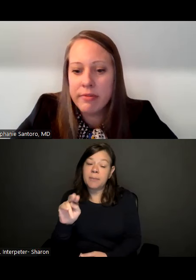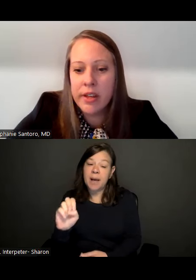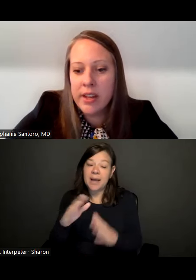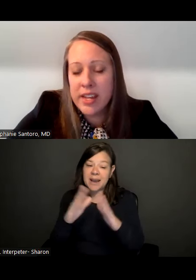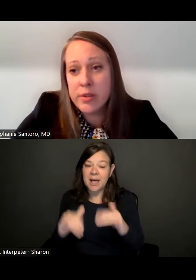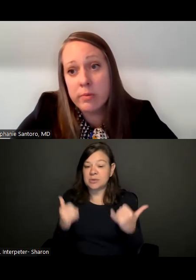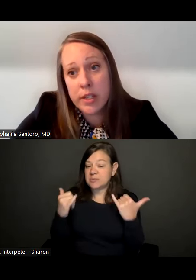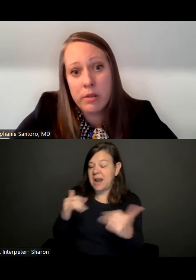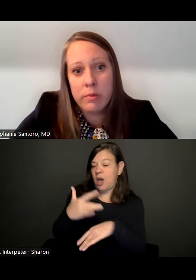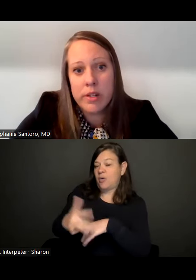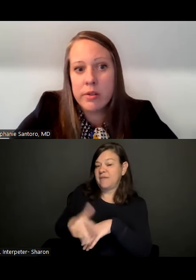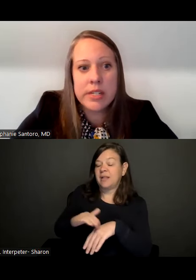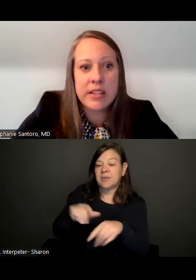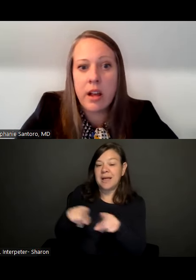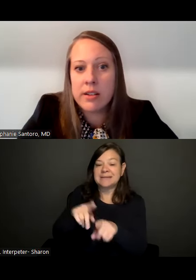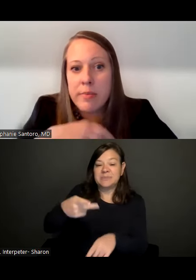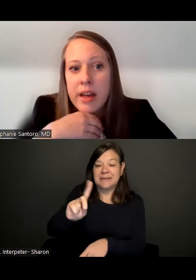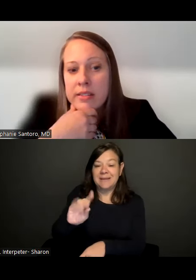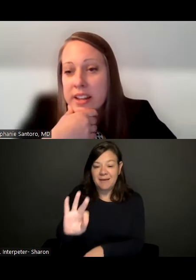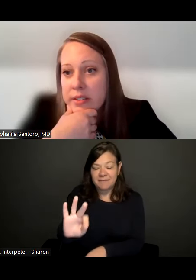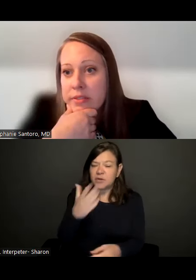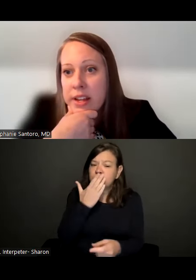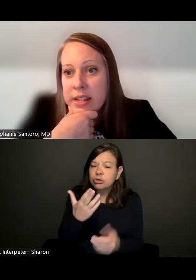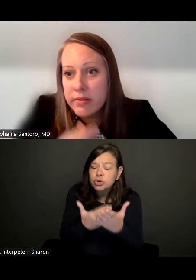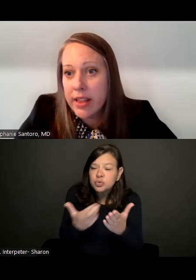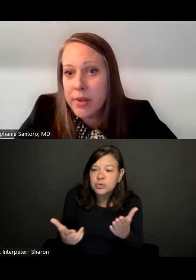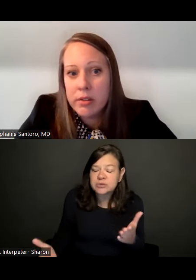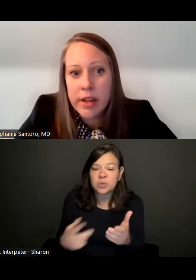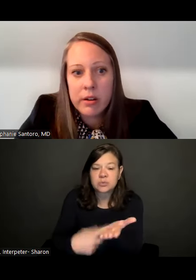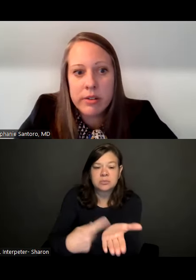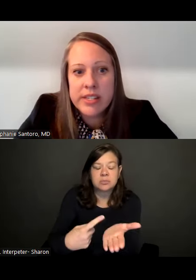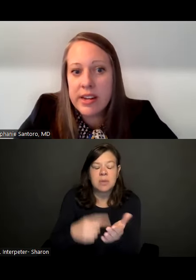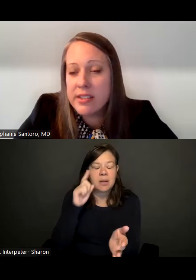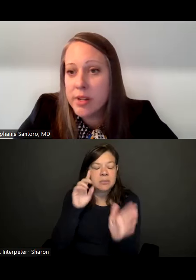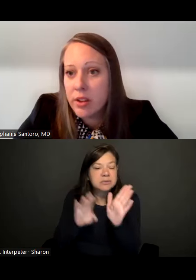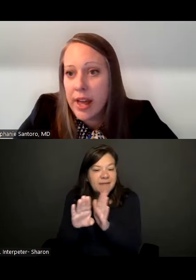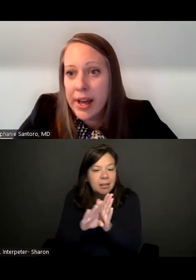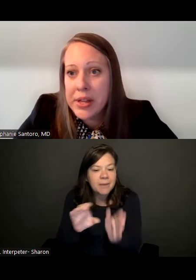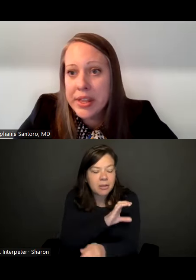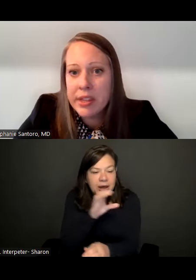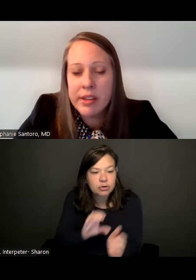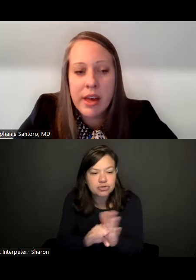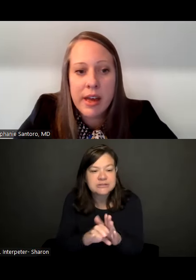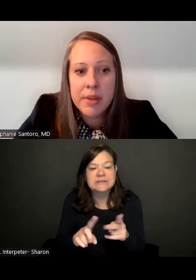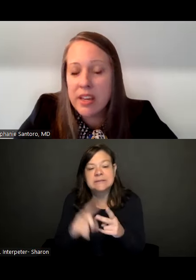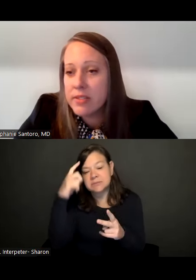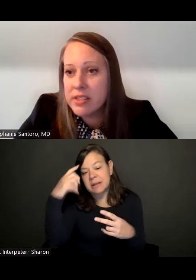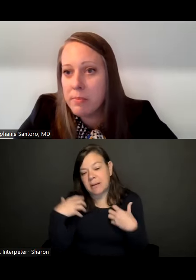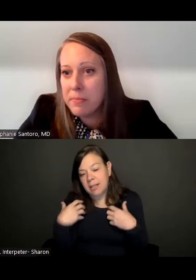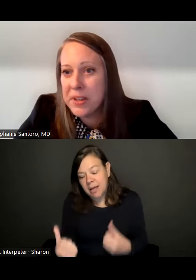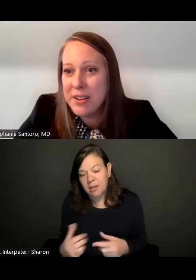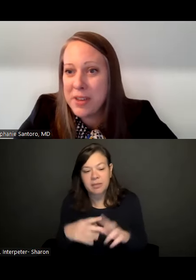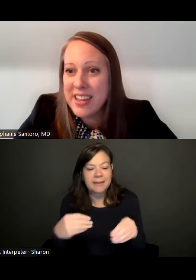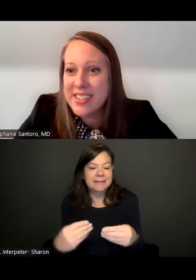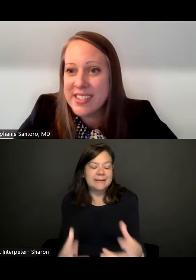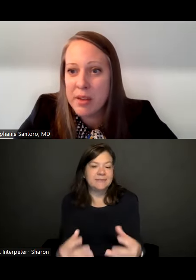PDF. It's a really good resource that talks about kind of developmental characteristics, mental health, and gives